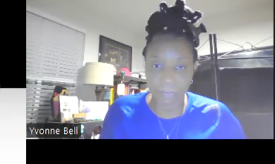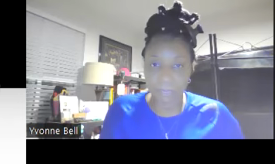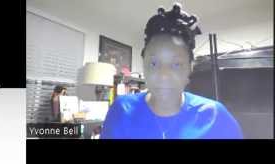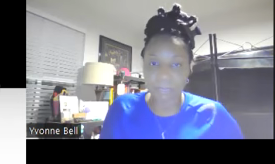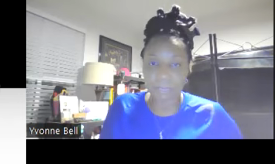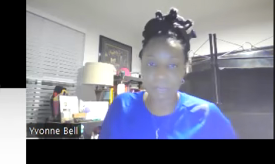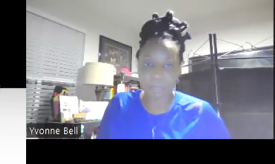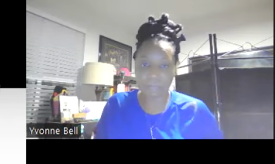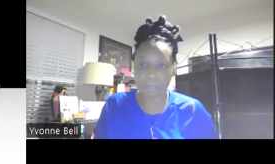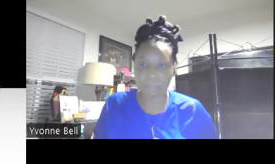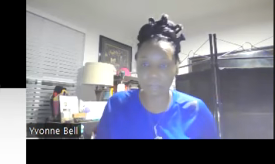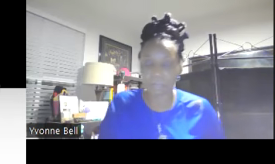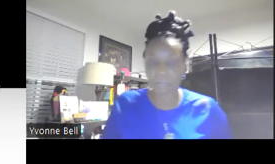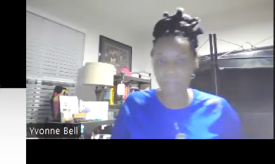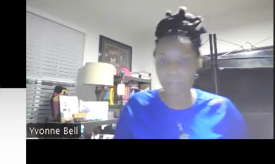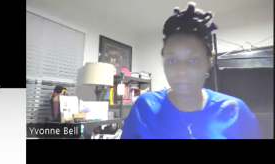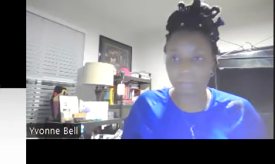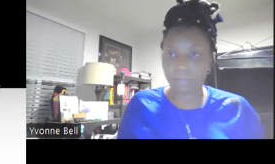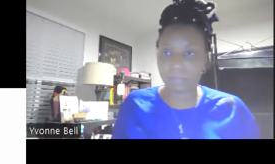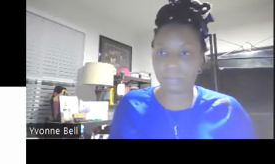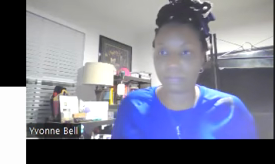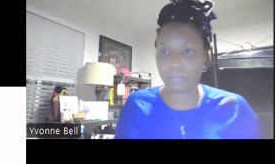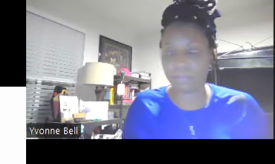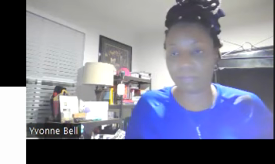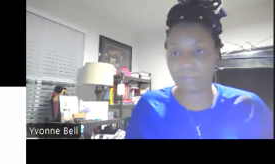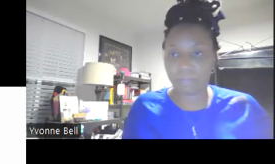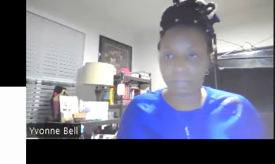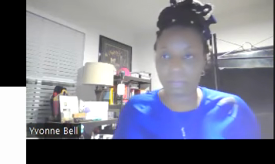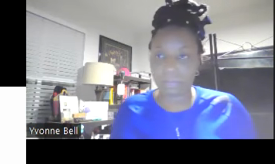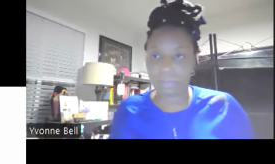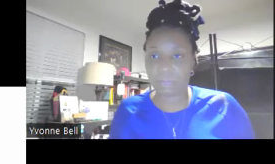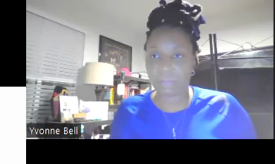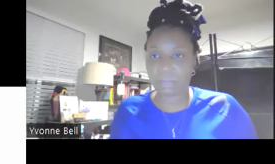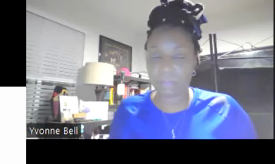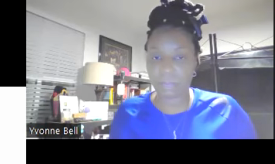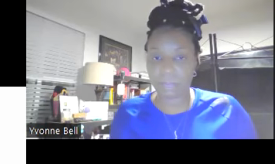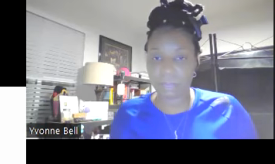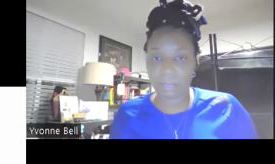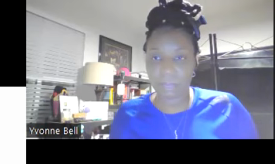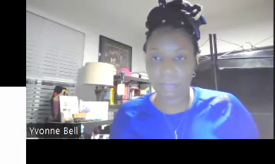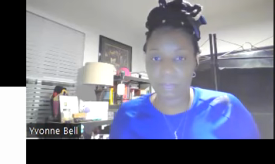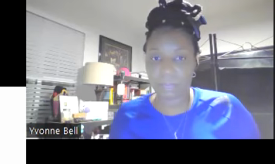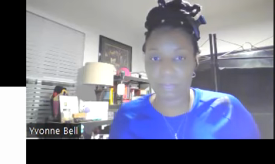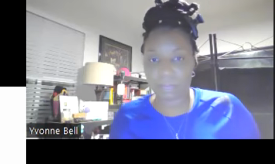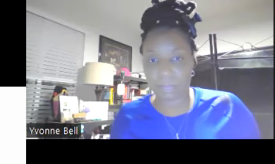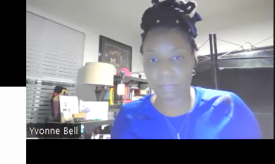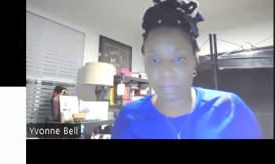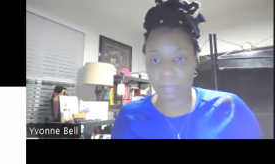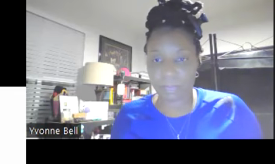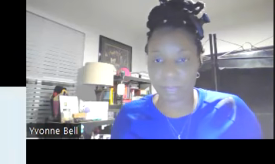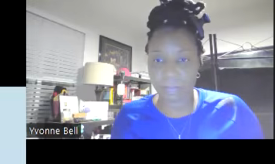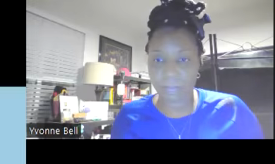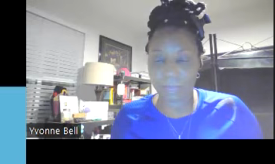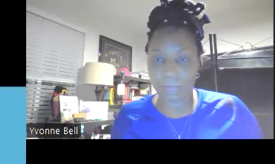Make sure your last name matches what appears on your driver's license. Then perform the reCAPTCHA task and